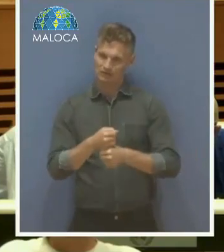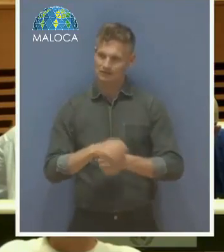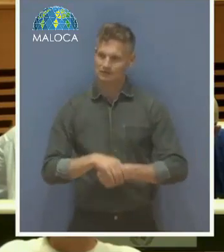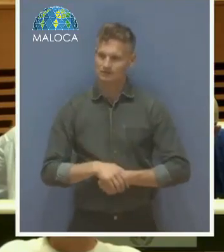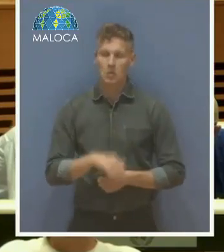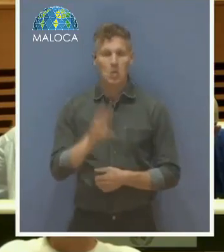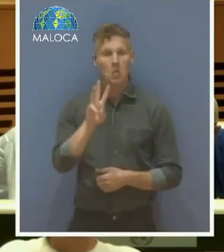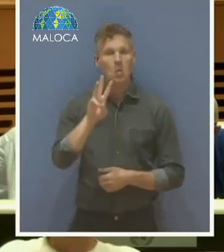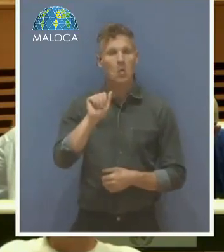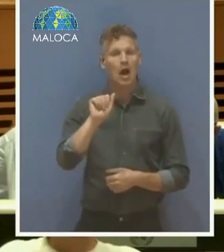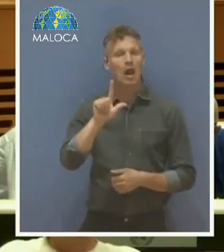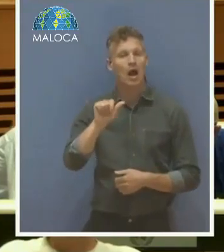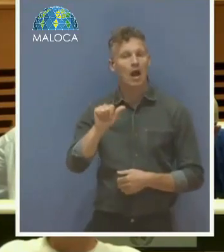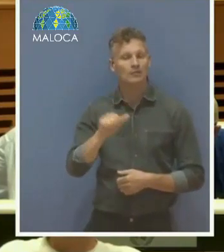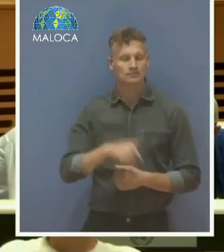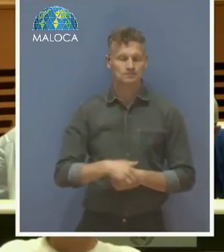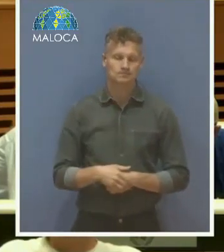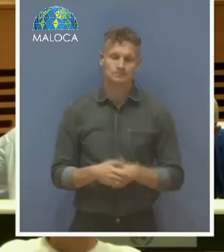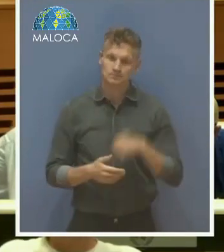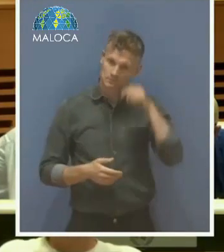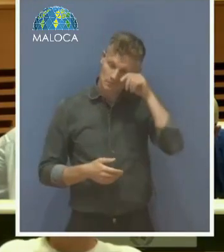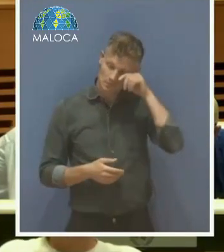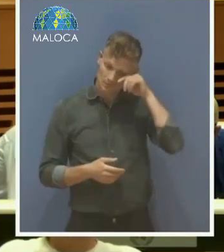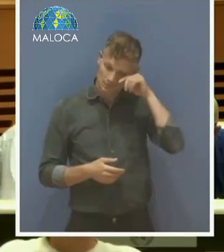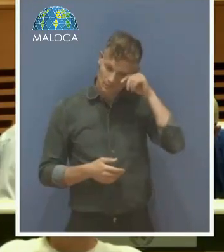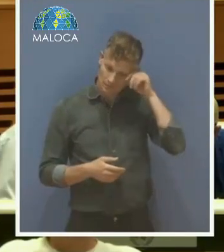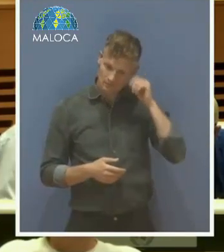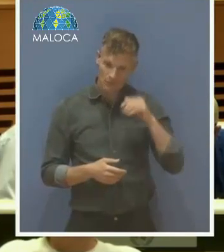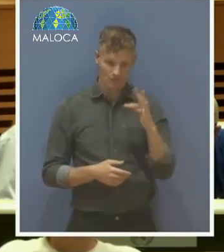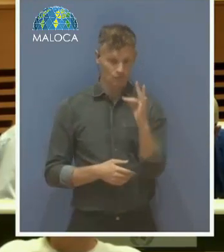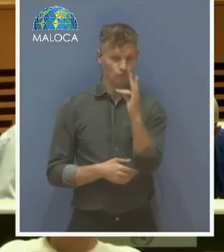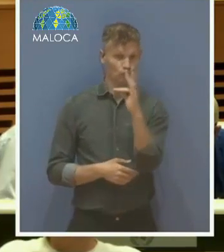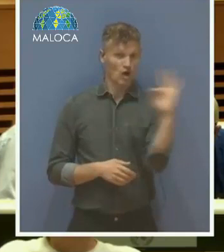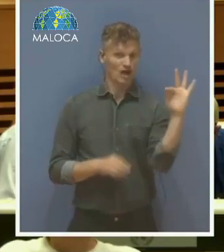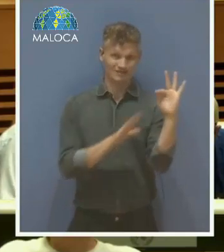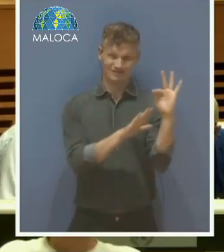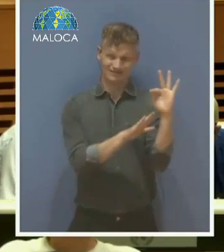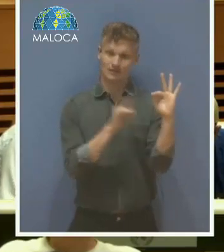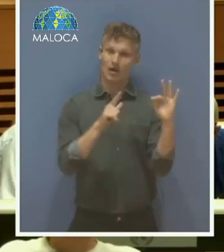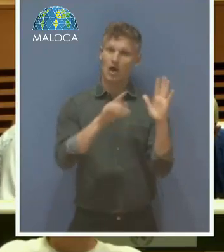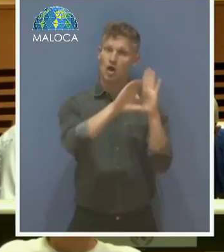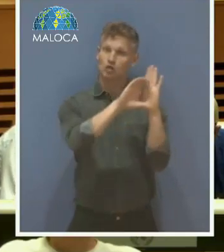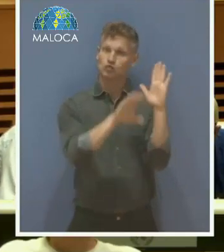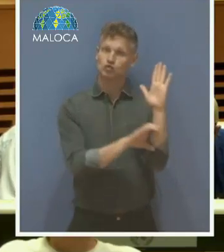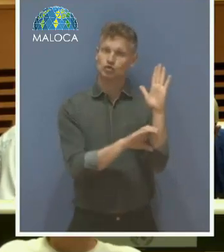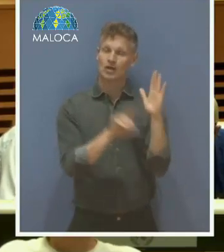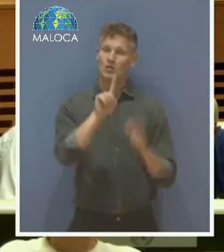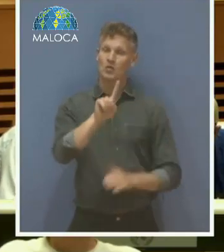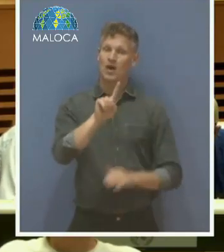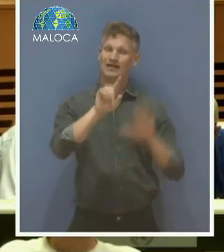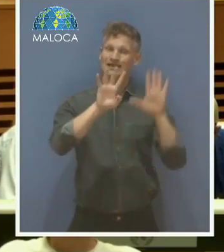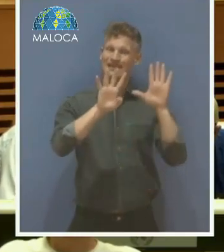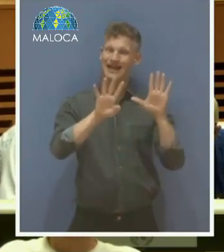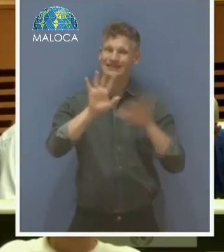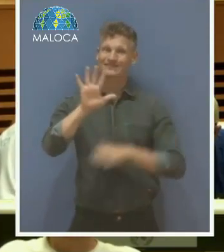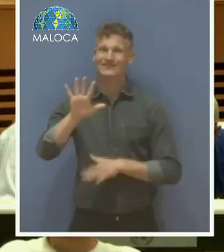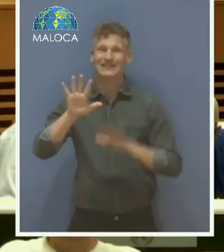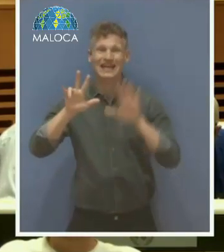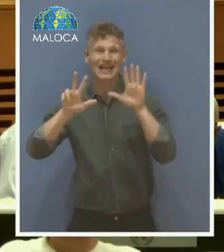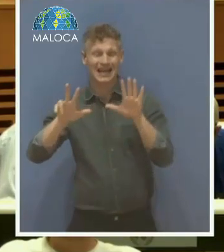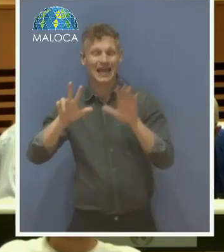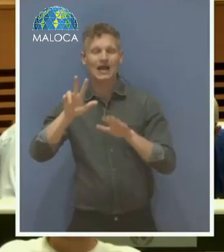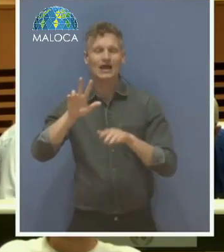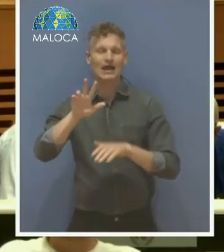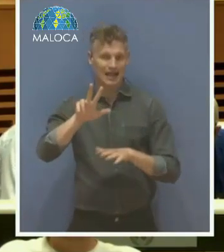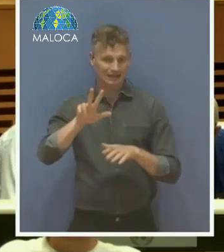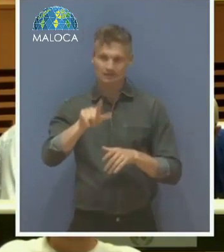peoples. France uses its constitution from 1958 as an excuse to not recognize indigenous peoples because only the French